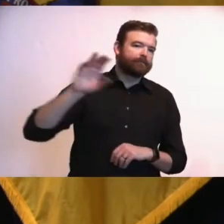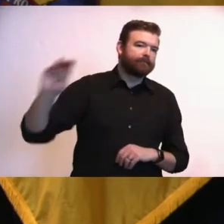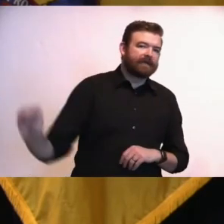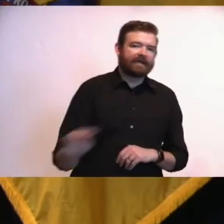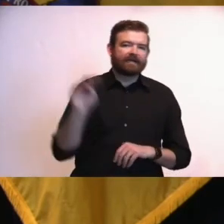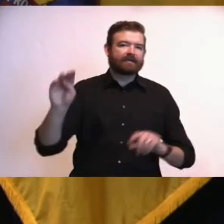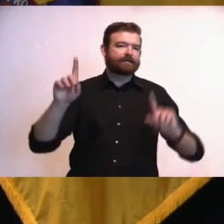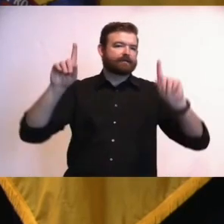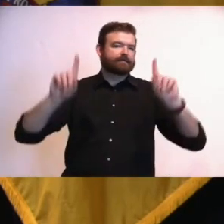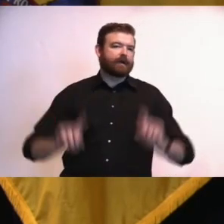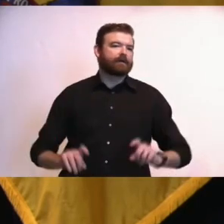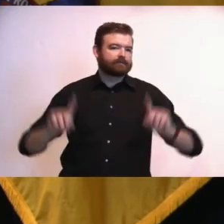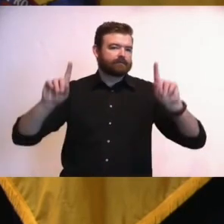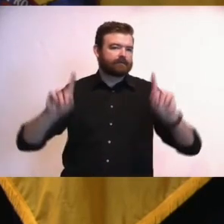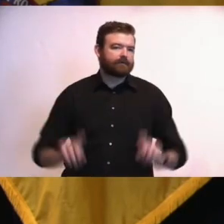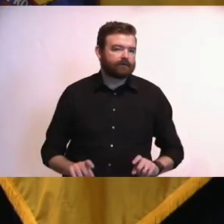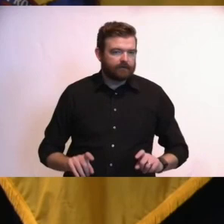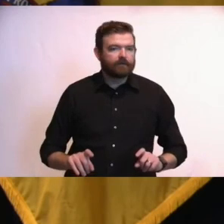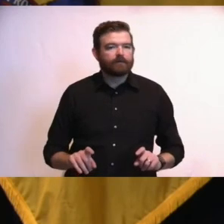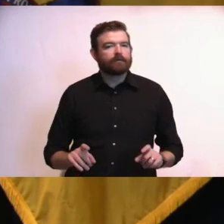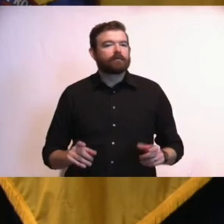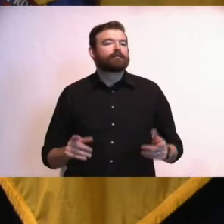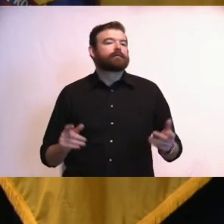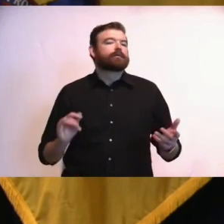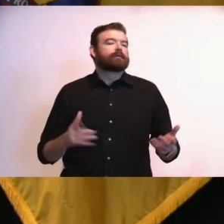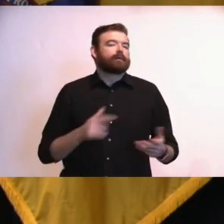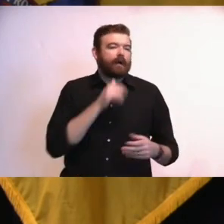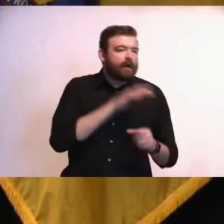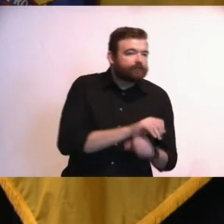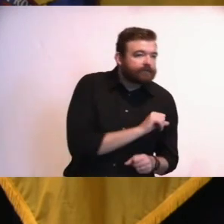to application lists. Is anything you want to add, Judy, to that?